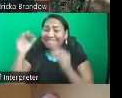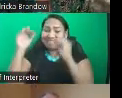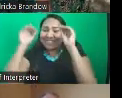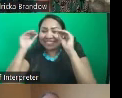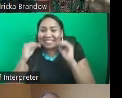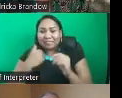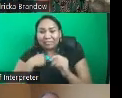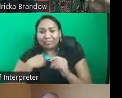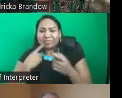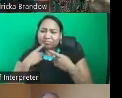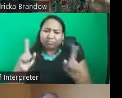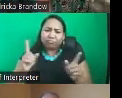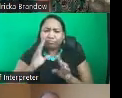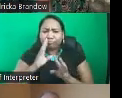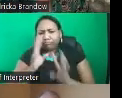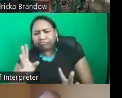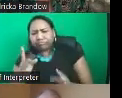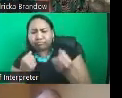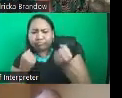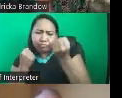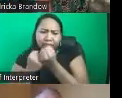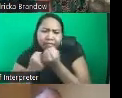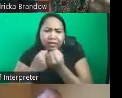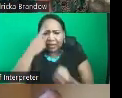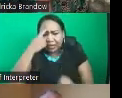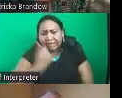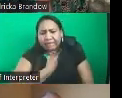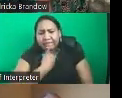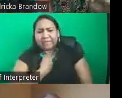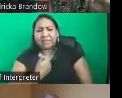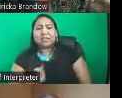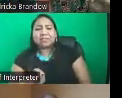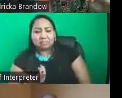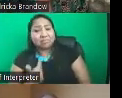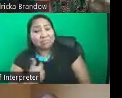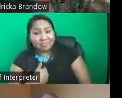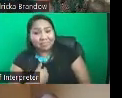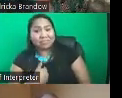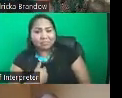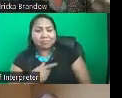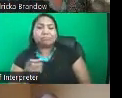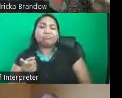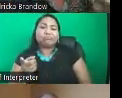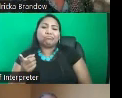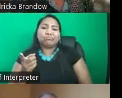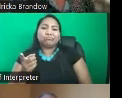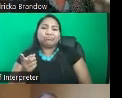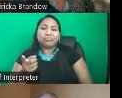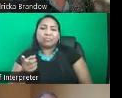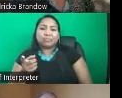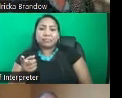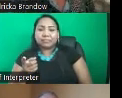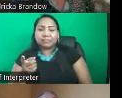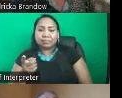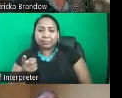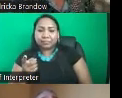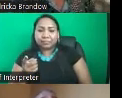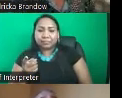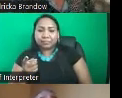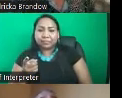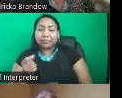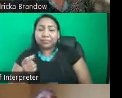myself and actually put the instructor on the defense in terms of, oh, I did